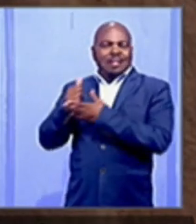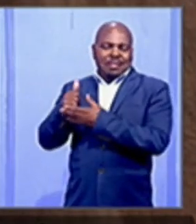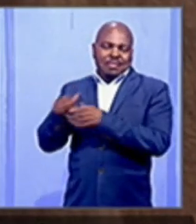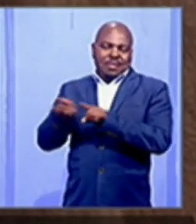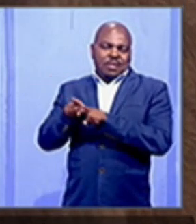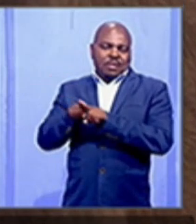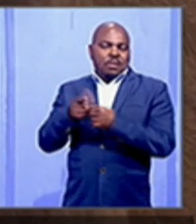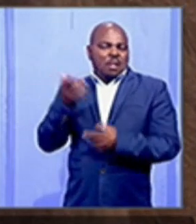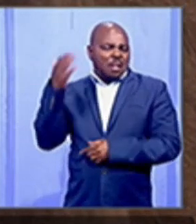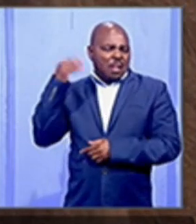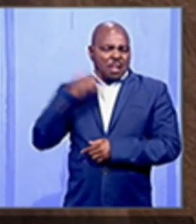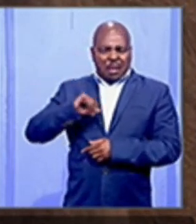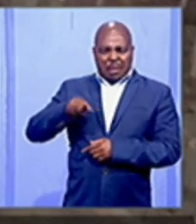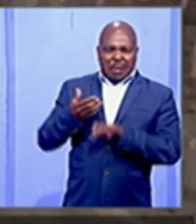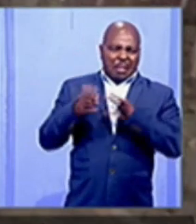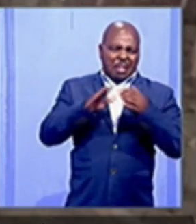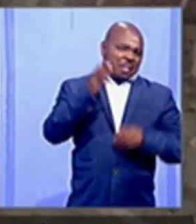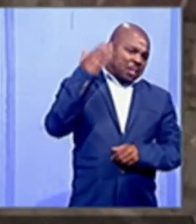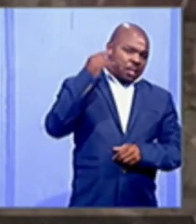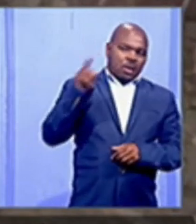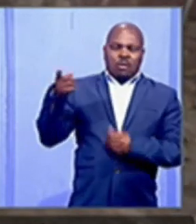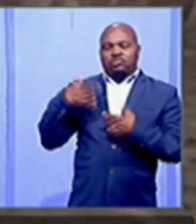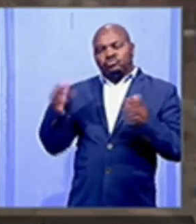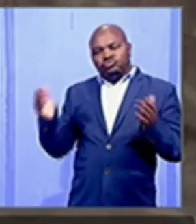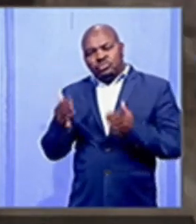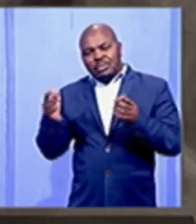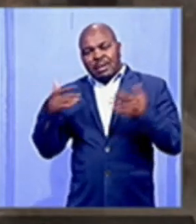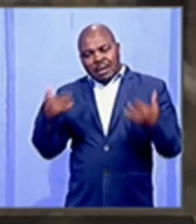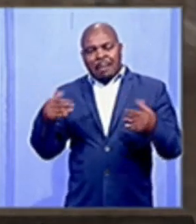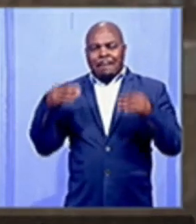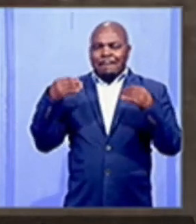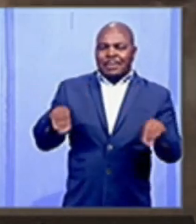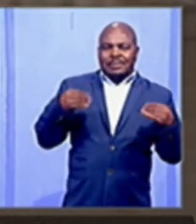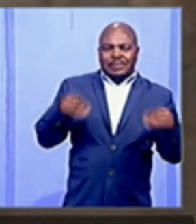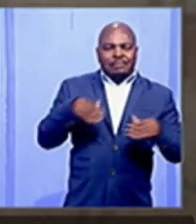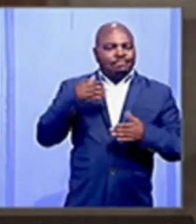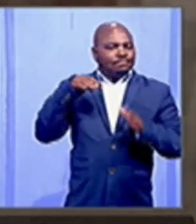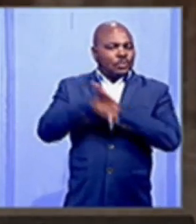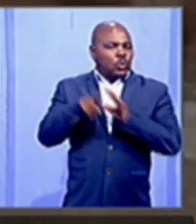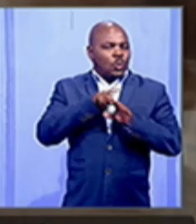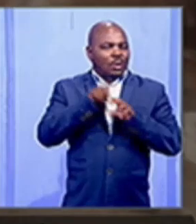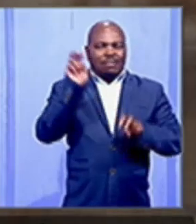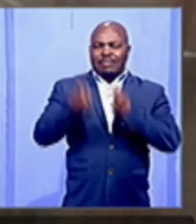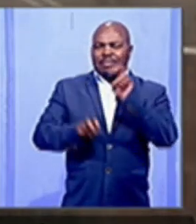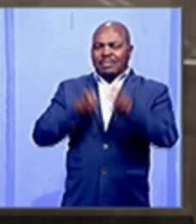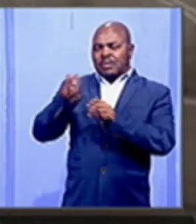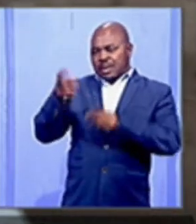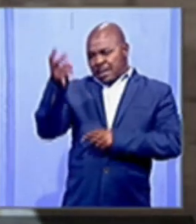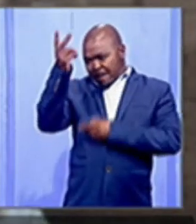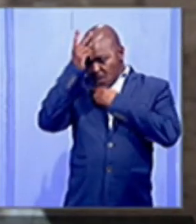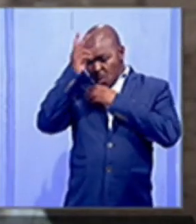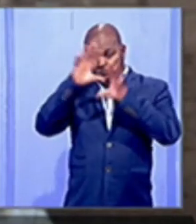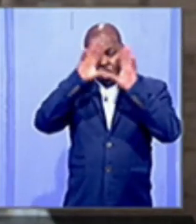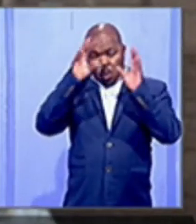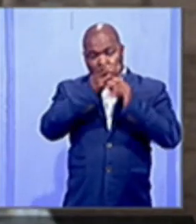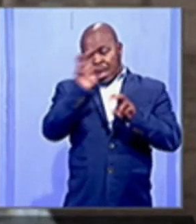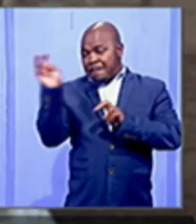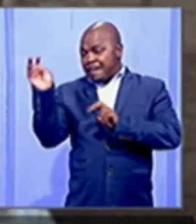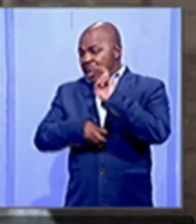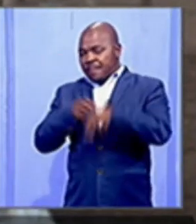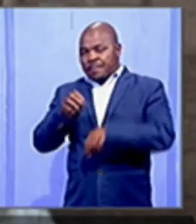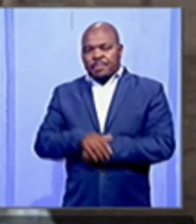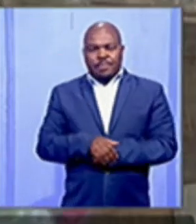mogatse a na tlhokafala. Fela ka ntlha ya bosenyi o setse fela ka dikgomo di le mmalwa ebile disenyi di utswile dipudi tsa gagwe tsotlhe. Ke ne ke nna kwa